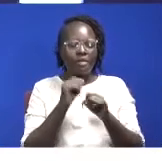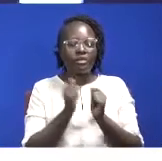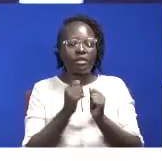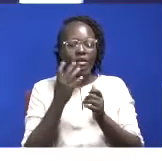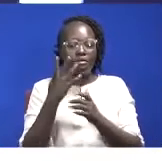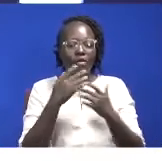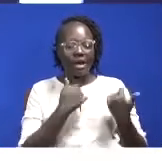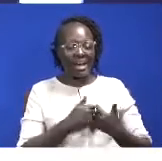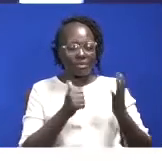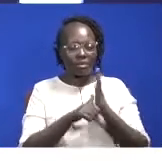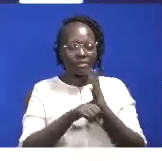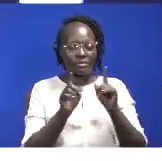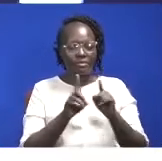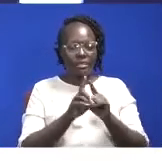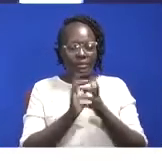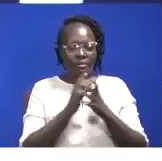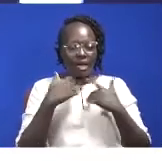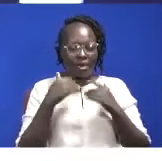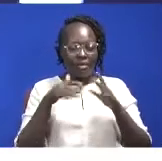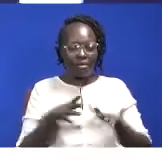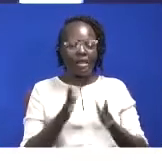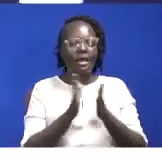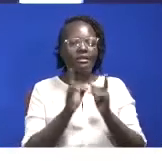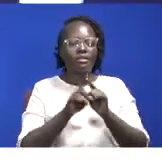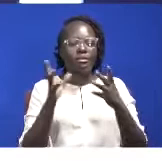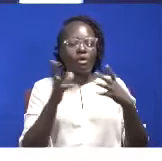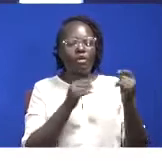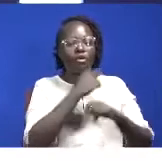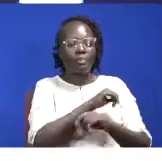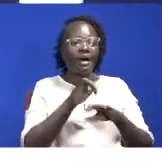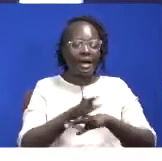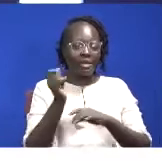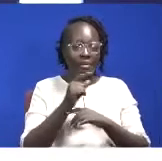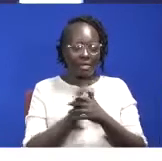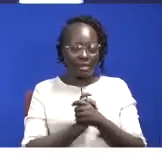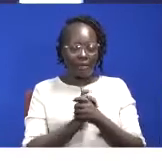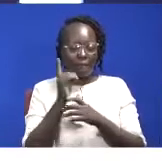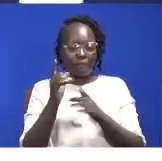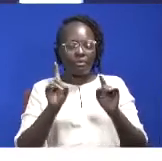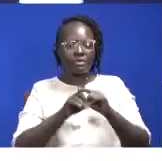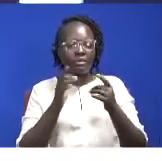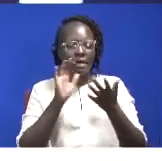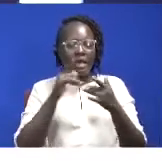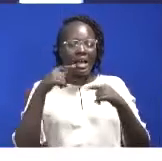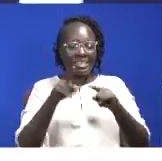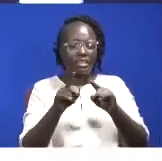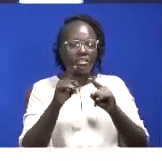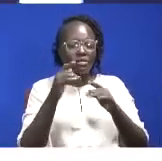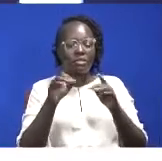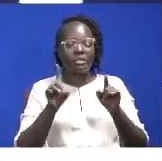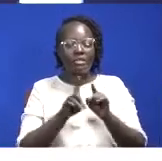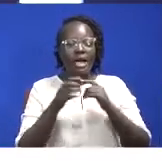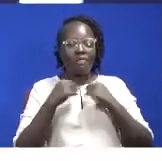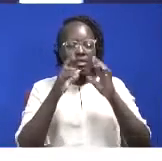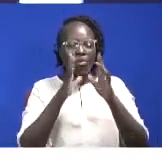heart defects that are present at birth and admitted in early January. The surgery was later successful after 3 months. Our reporter Dolly Murigi